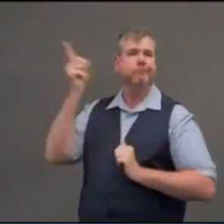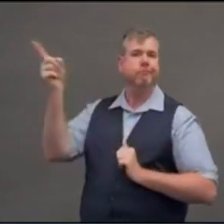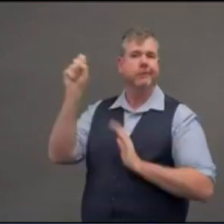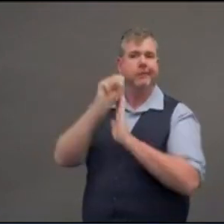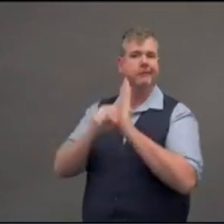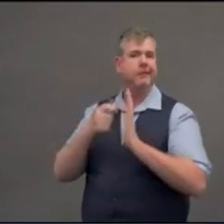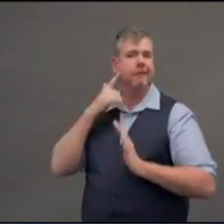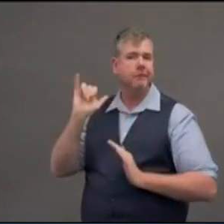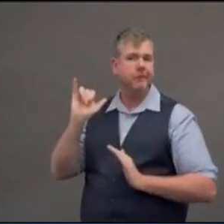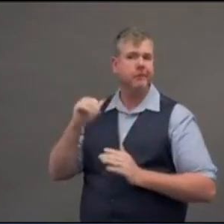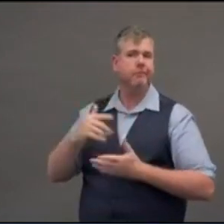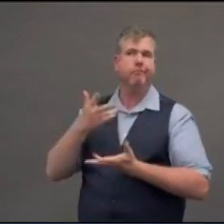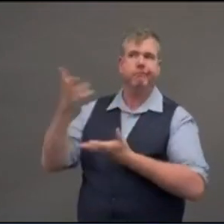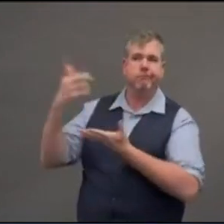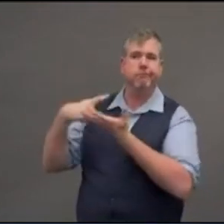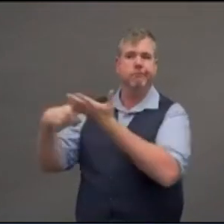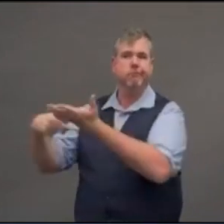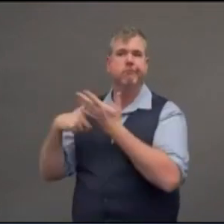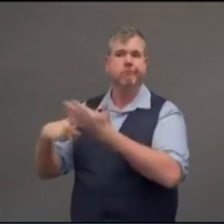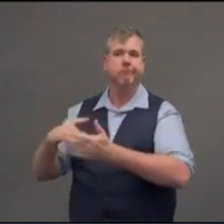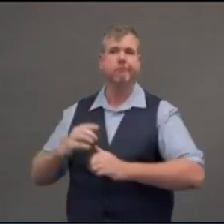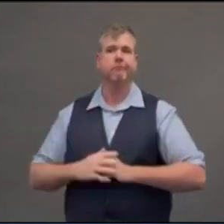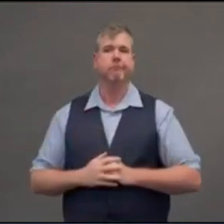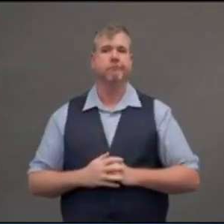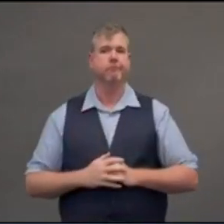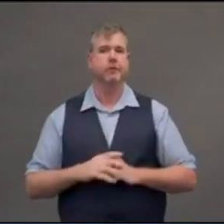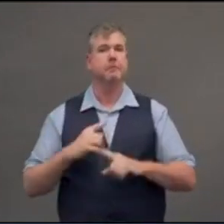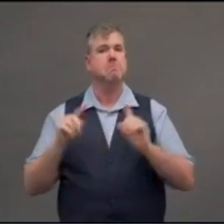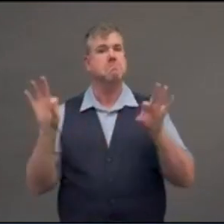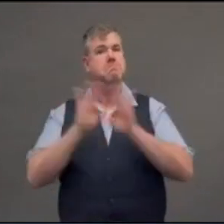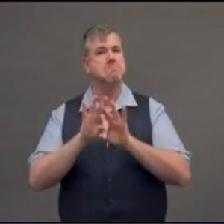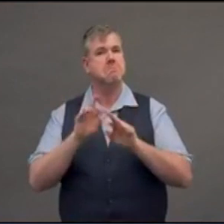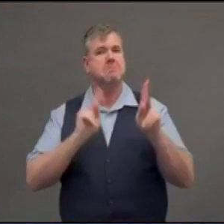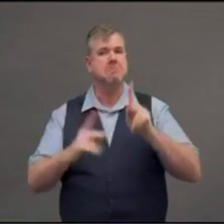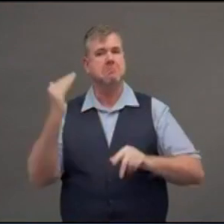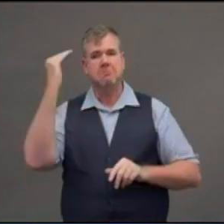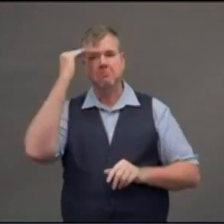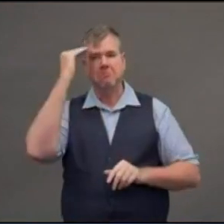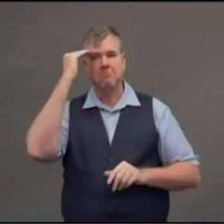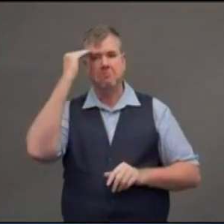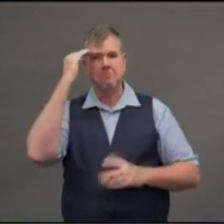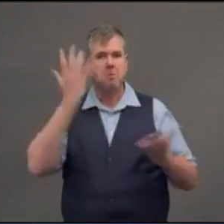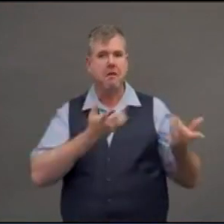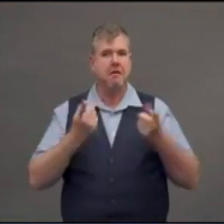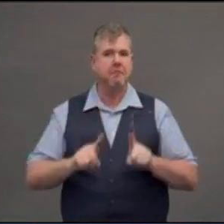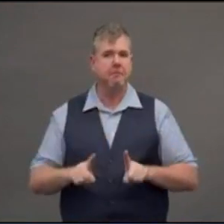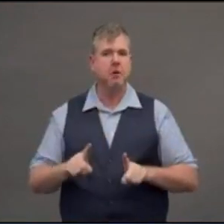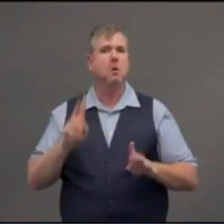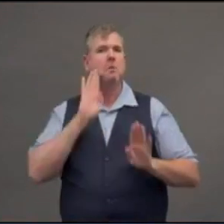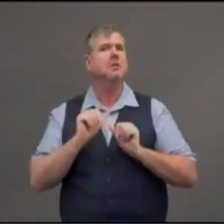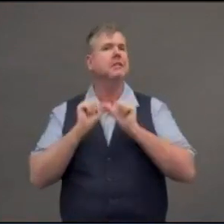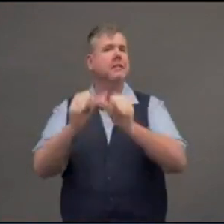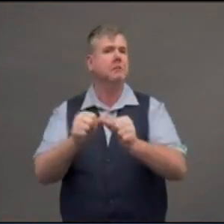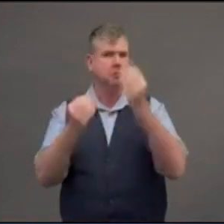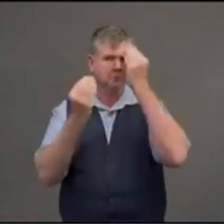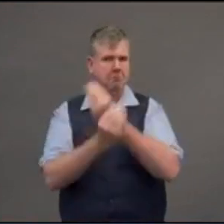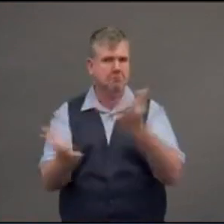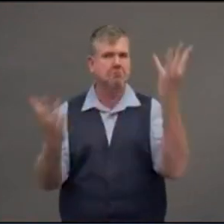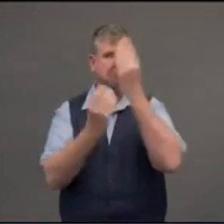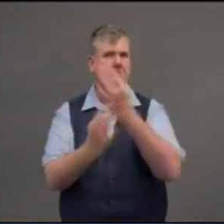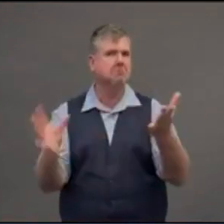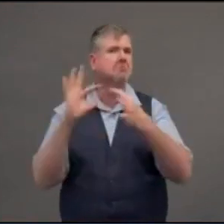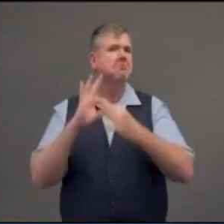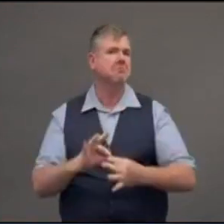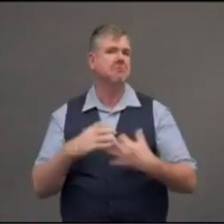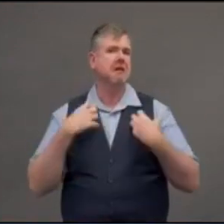sure that people knew that that had happened and that we will continue to keep people informed about the next steps. The other thing that